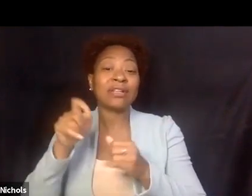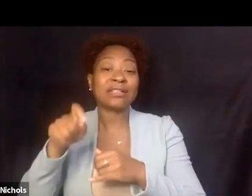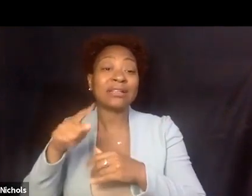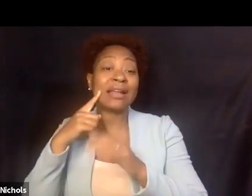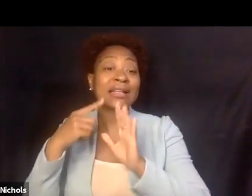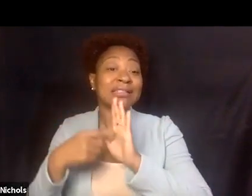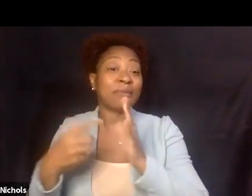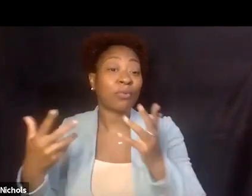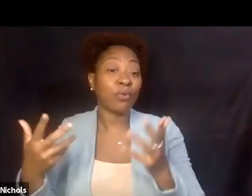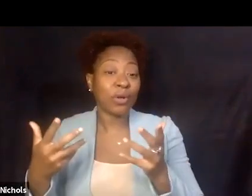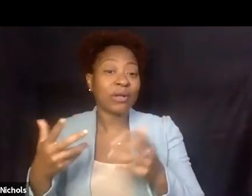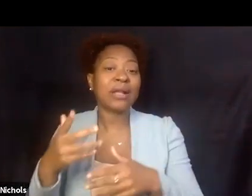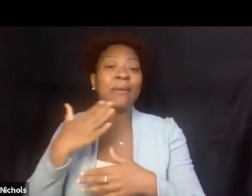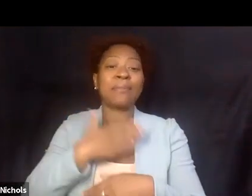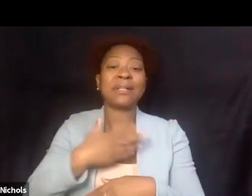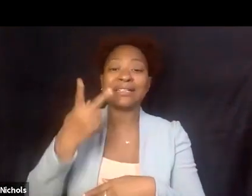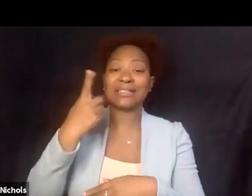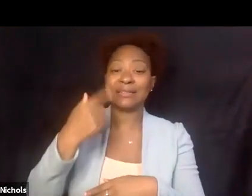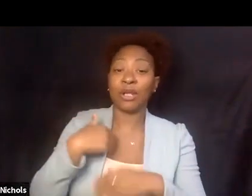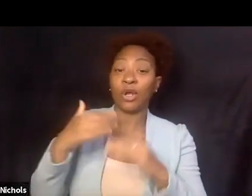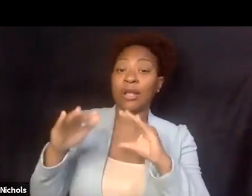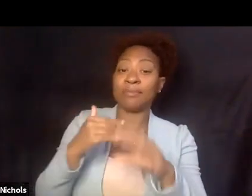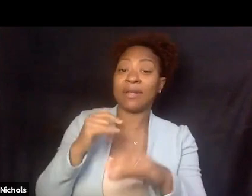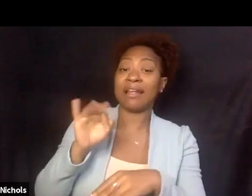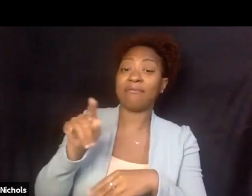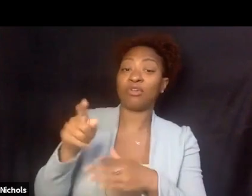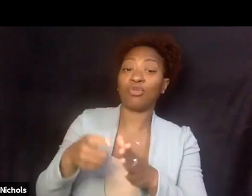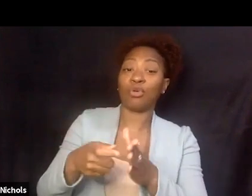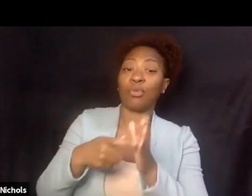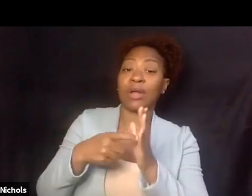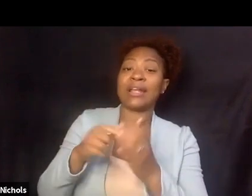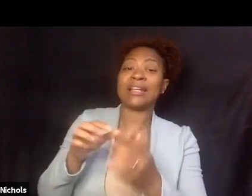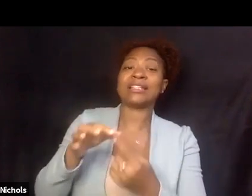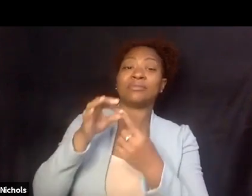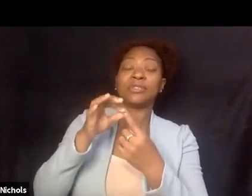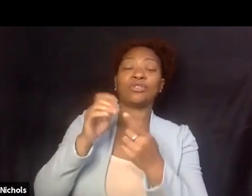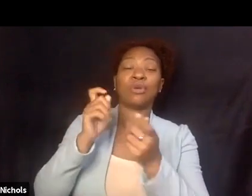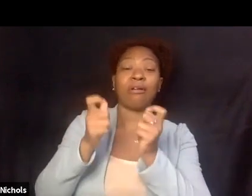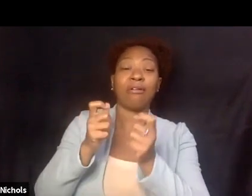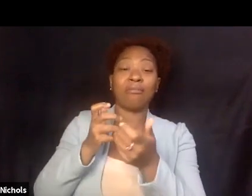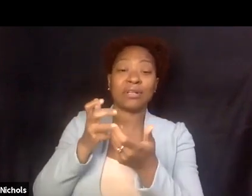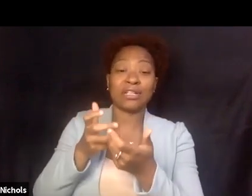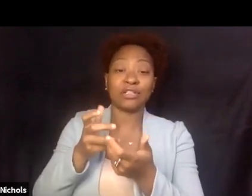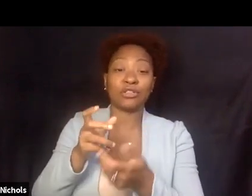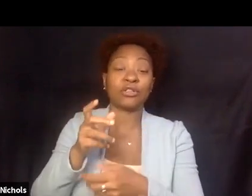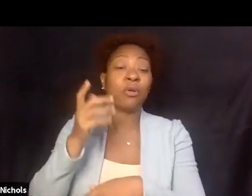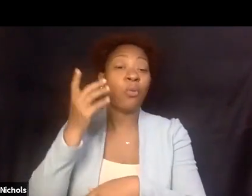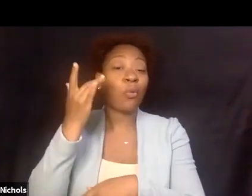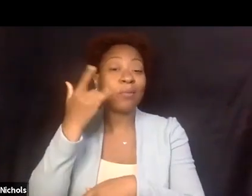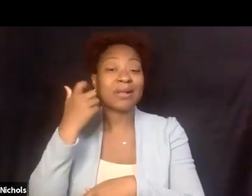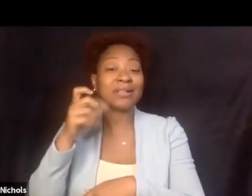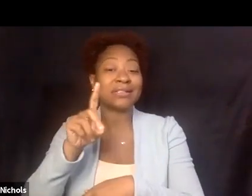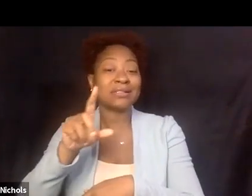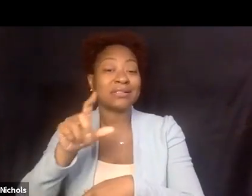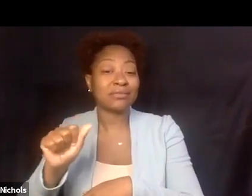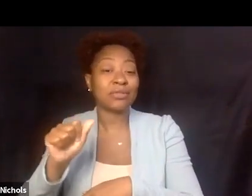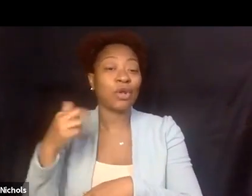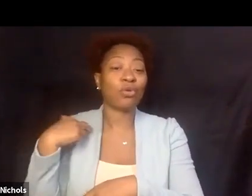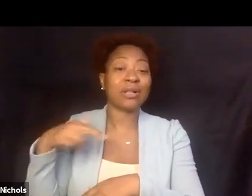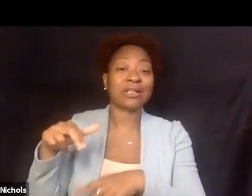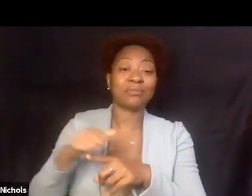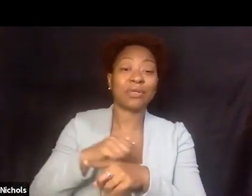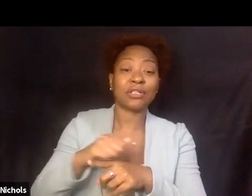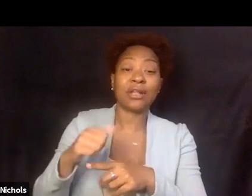be, please see me or email me if you require special accommodations due to learning disabilities, religious